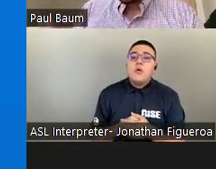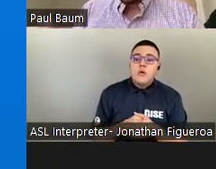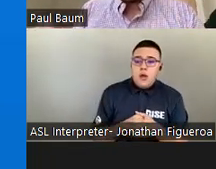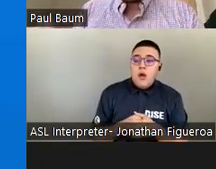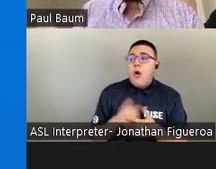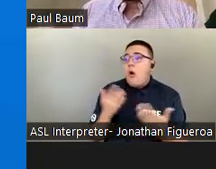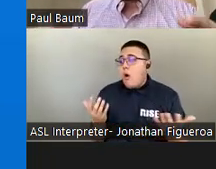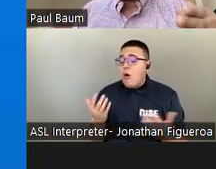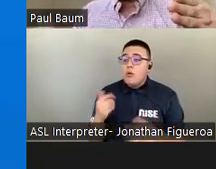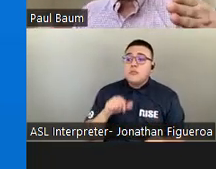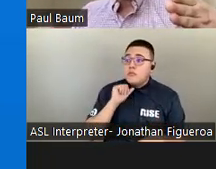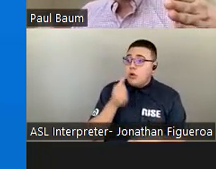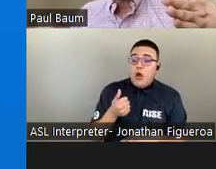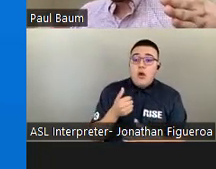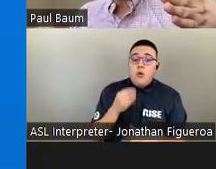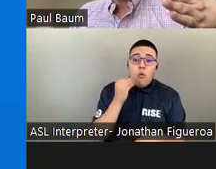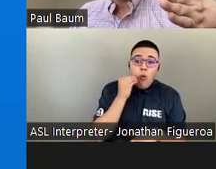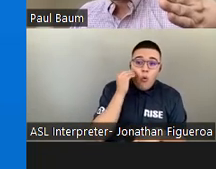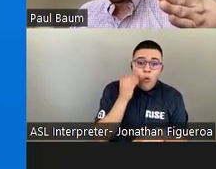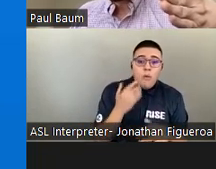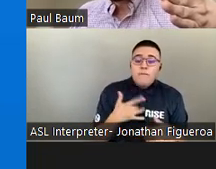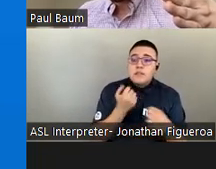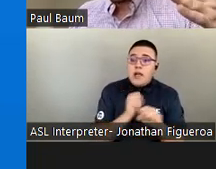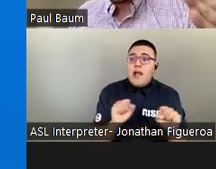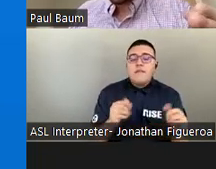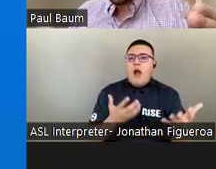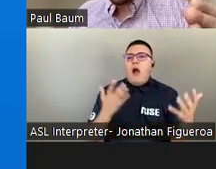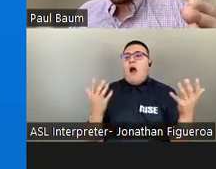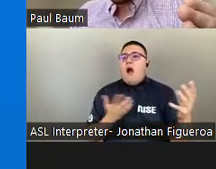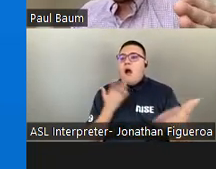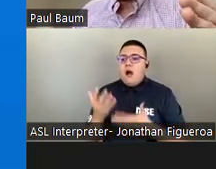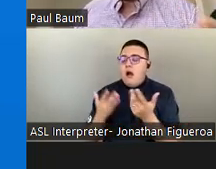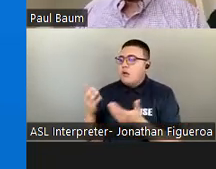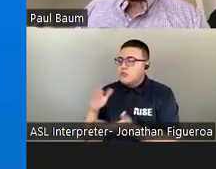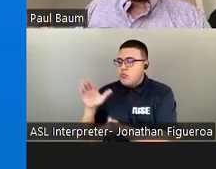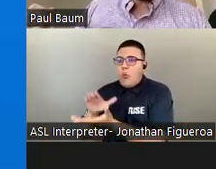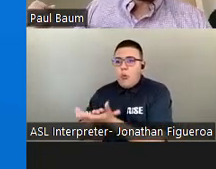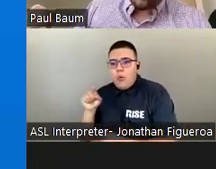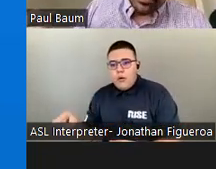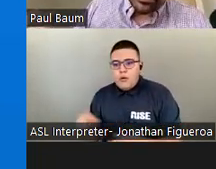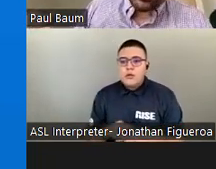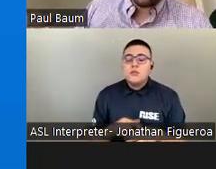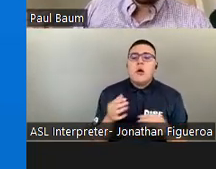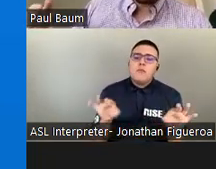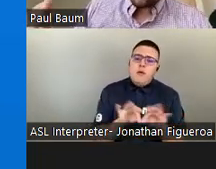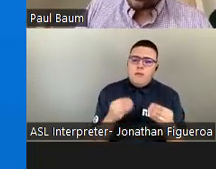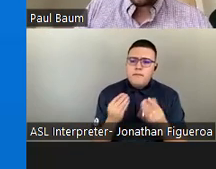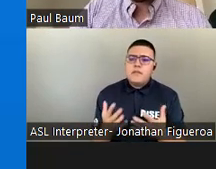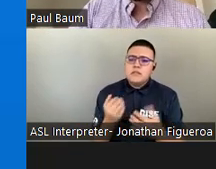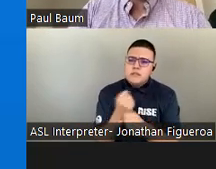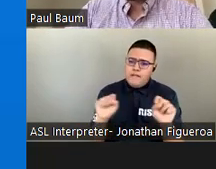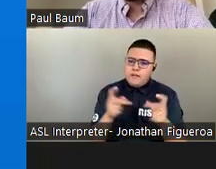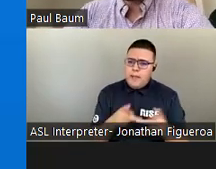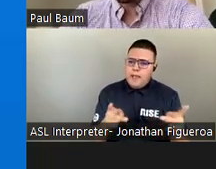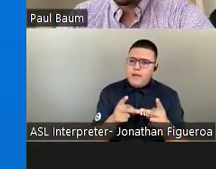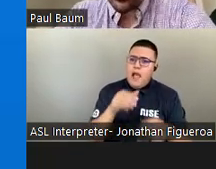two environments. If we can create a safe space at school and help the parents create a safe